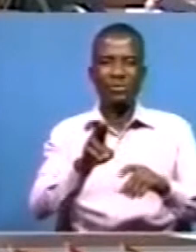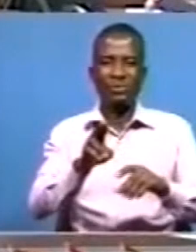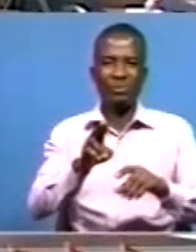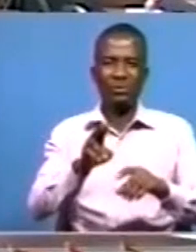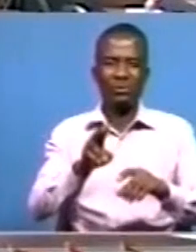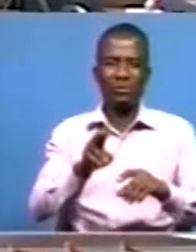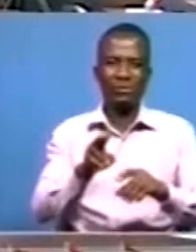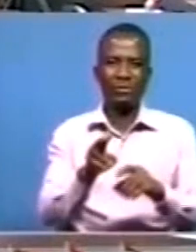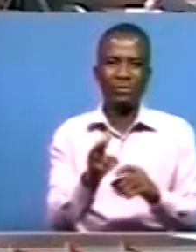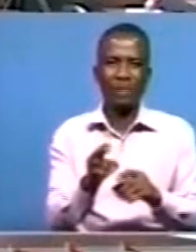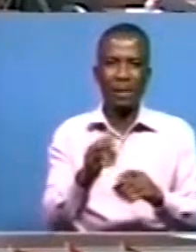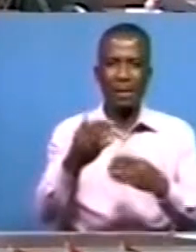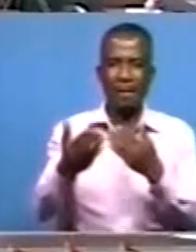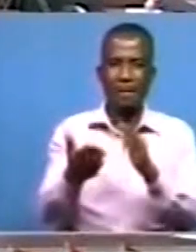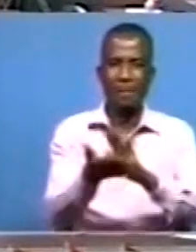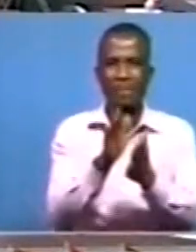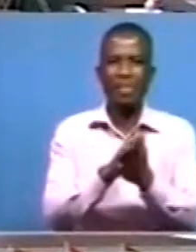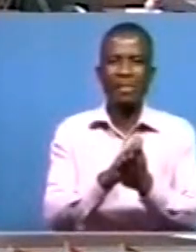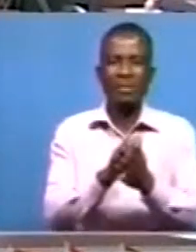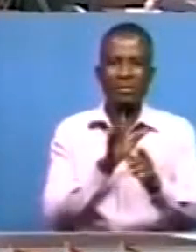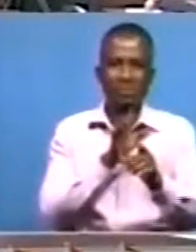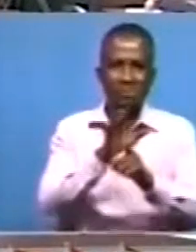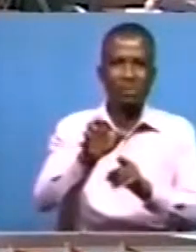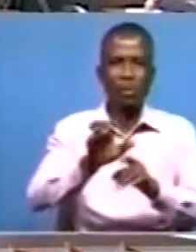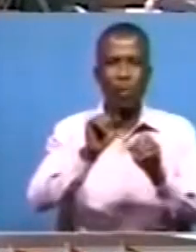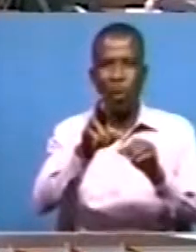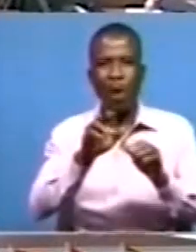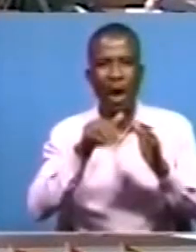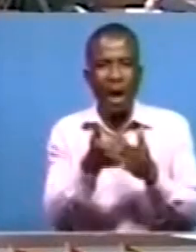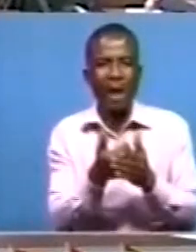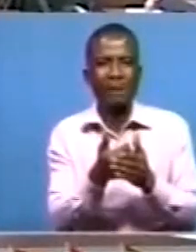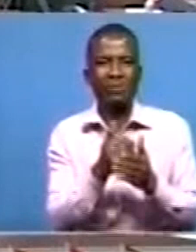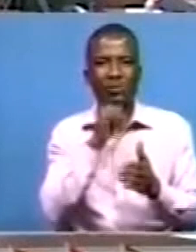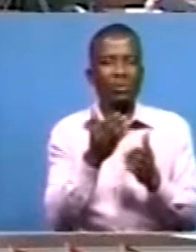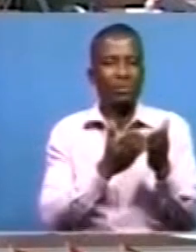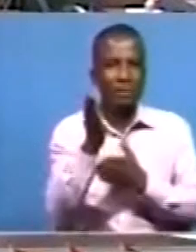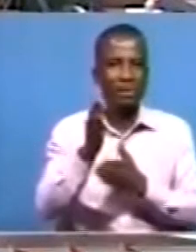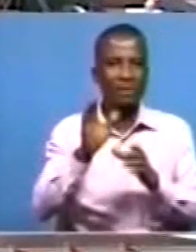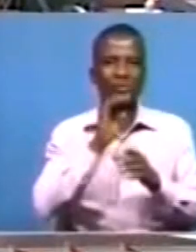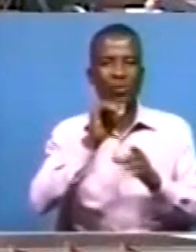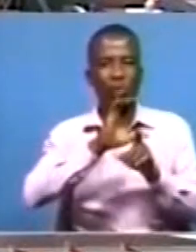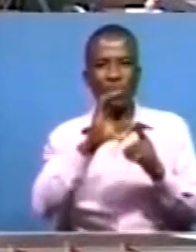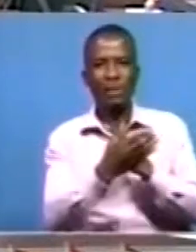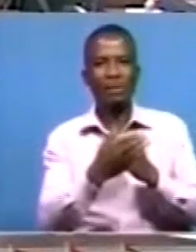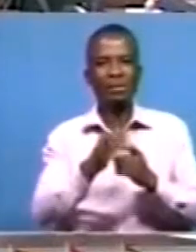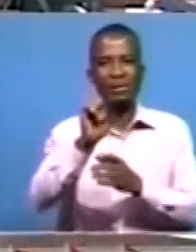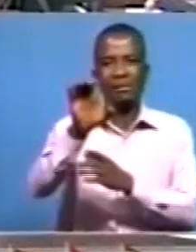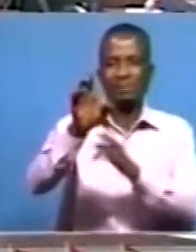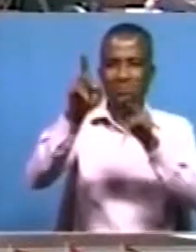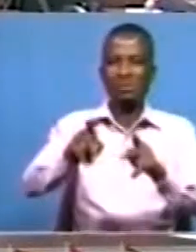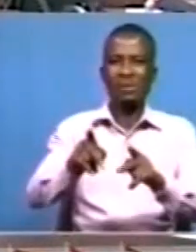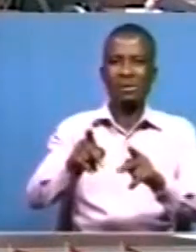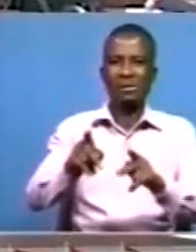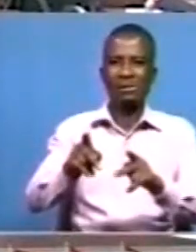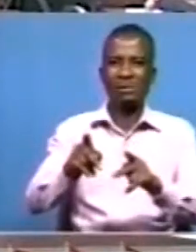threshold of being clear, unequivocal, unambiguous, and unconditional undertakings of the first respondent herein